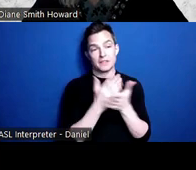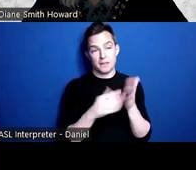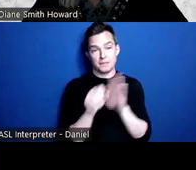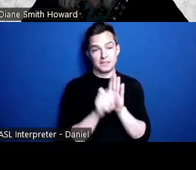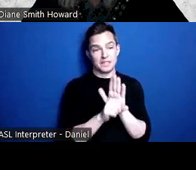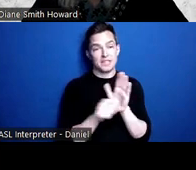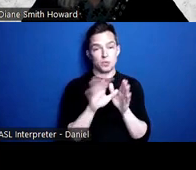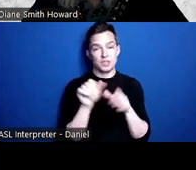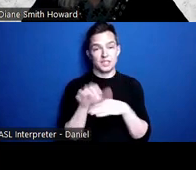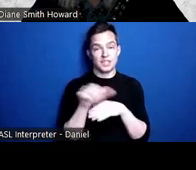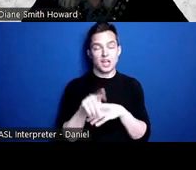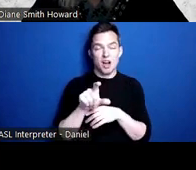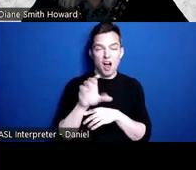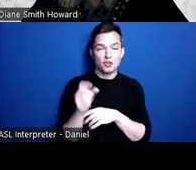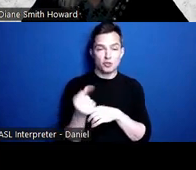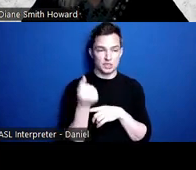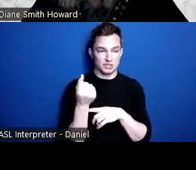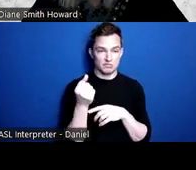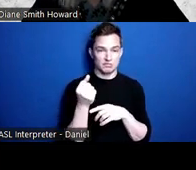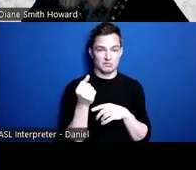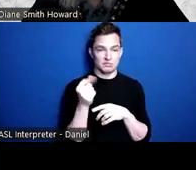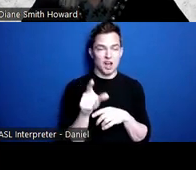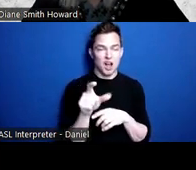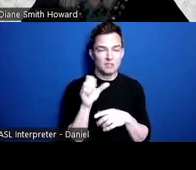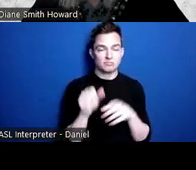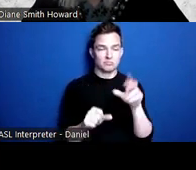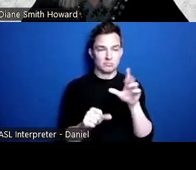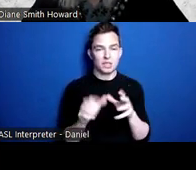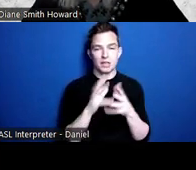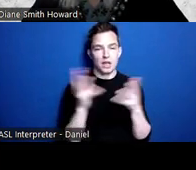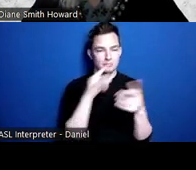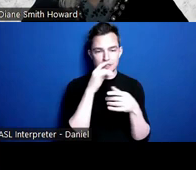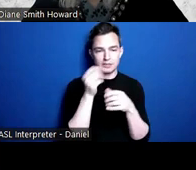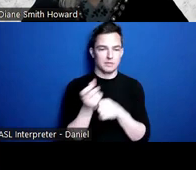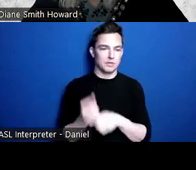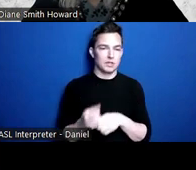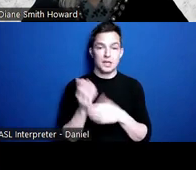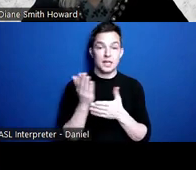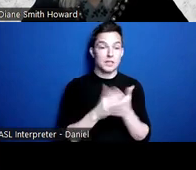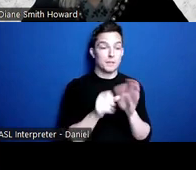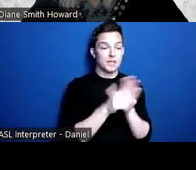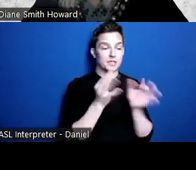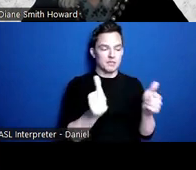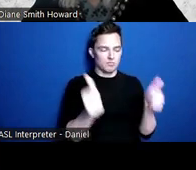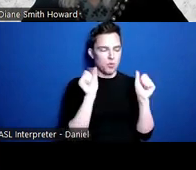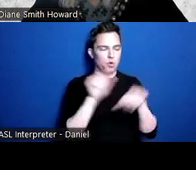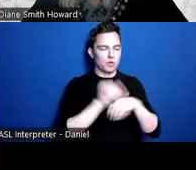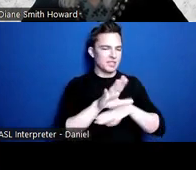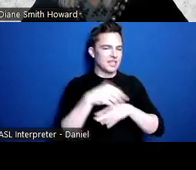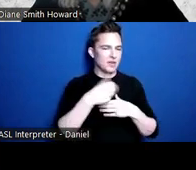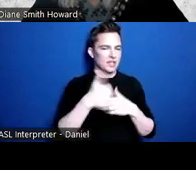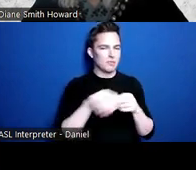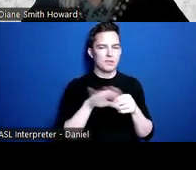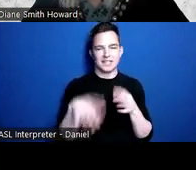of kids per year, and some have decided they're not going to send any more. And so that's a big decision at the